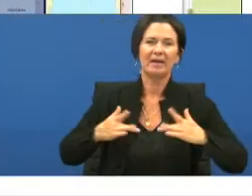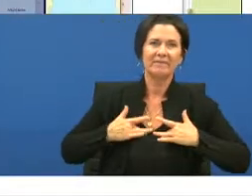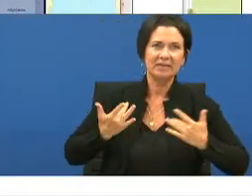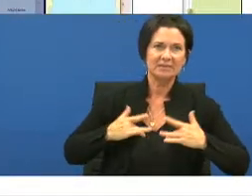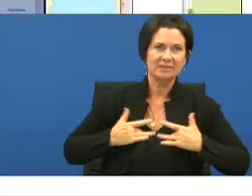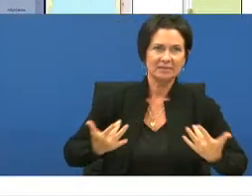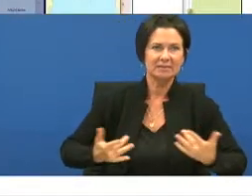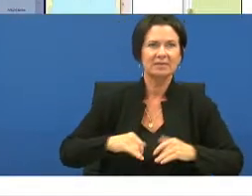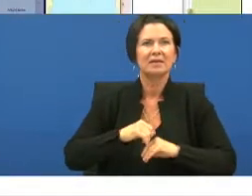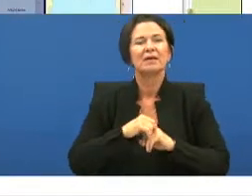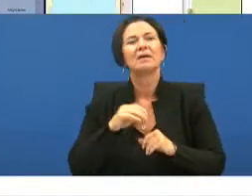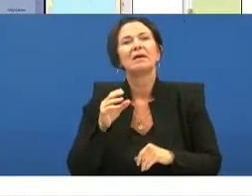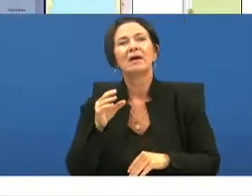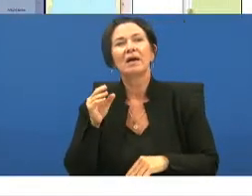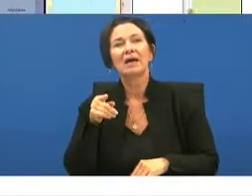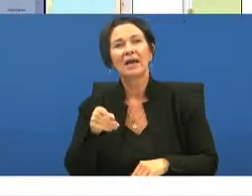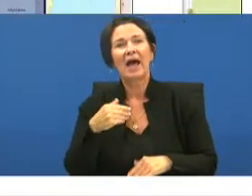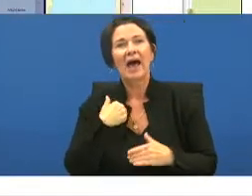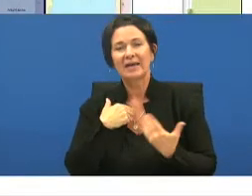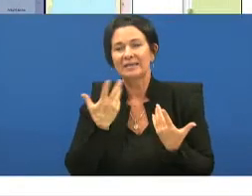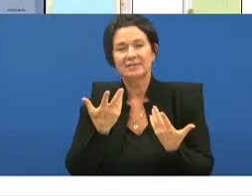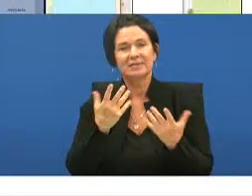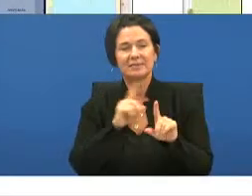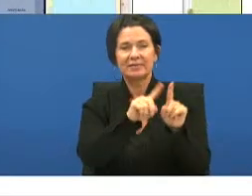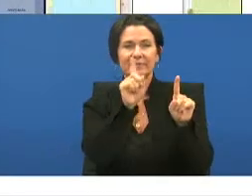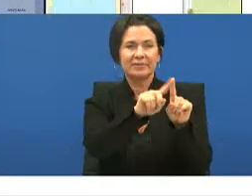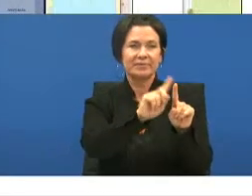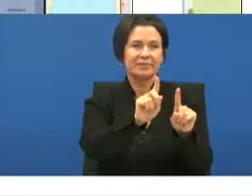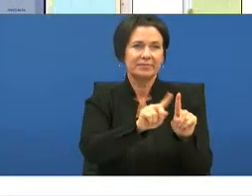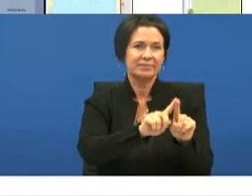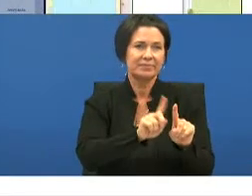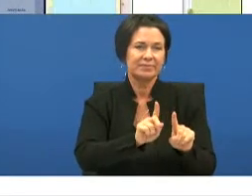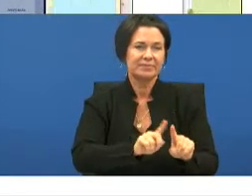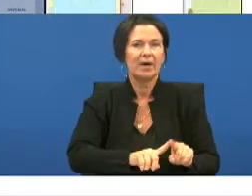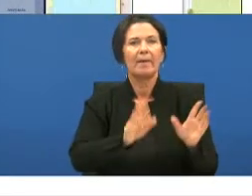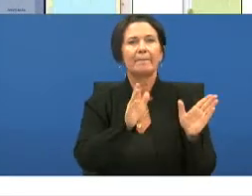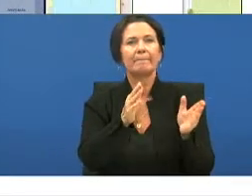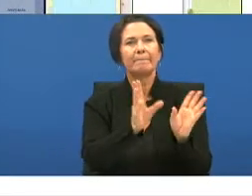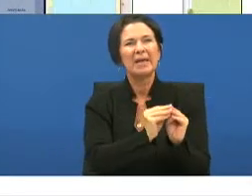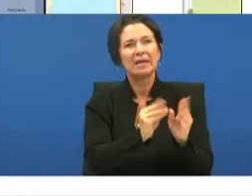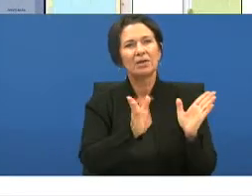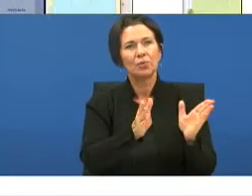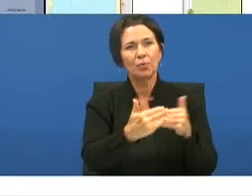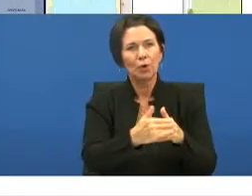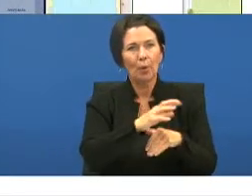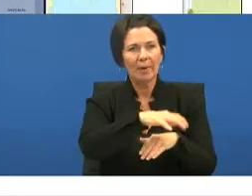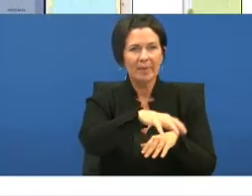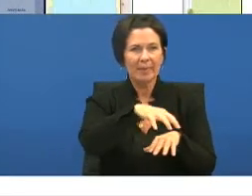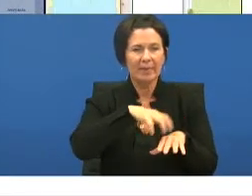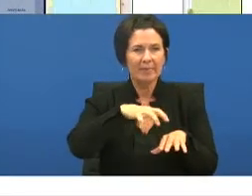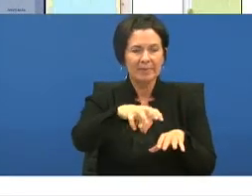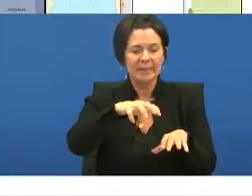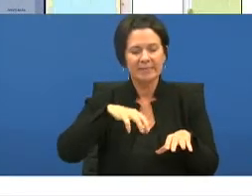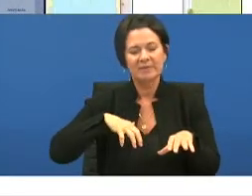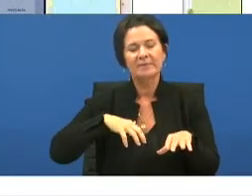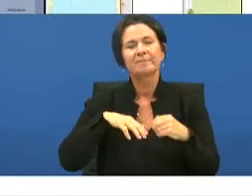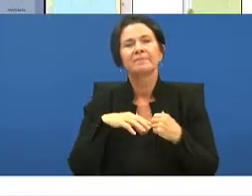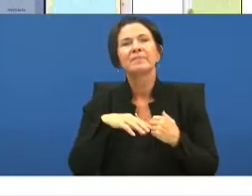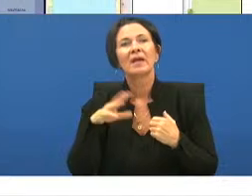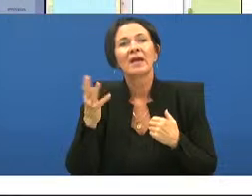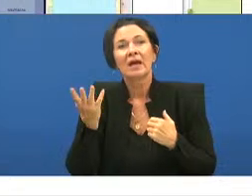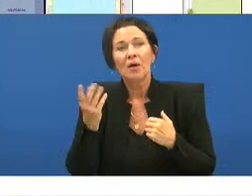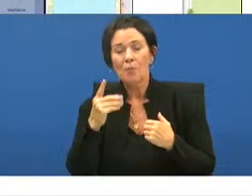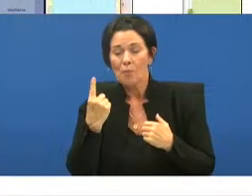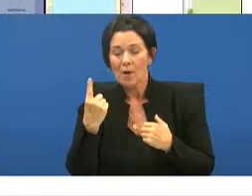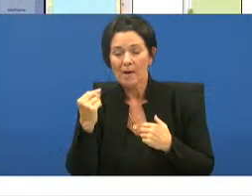a whole battery of meeting rooms, restaurants, other amenities that are expected. And one thing